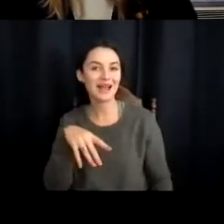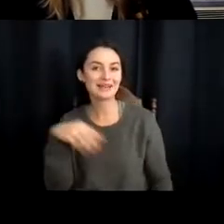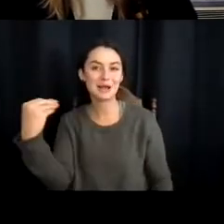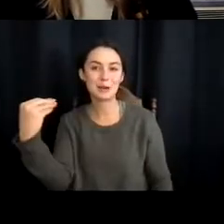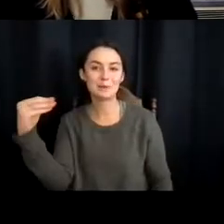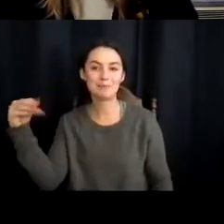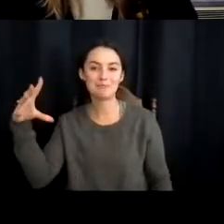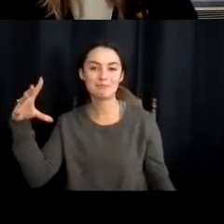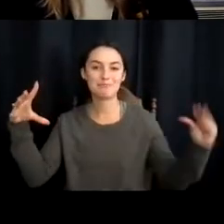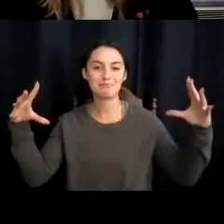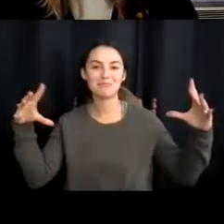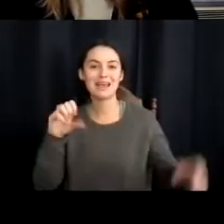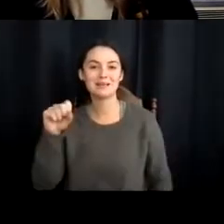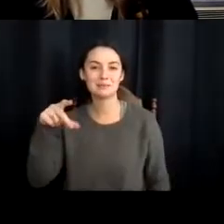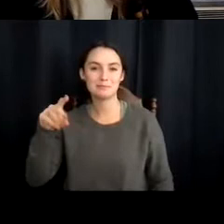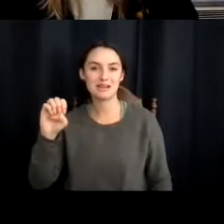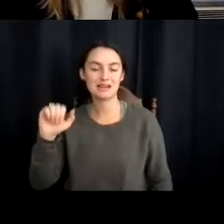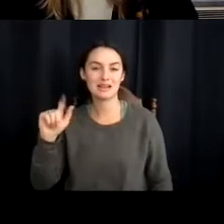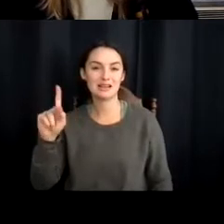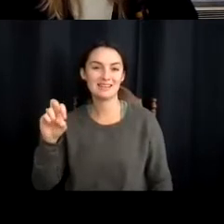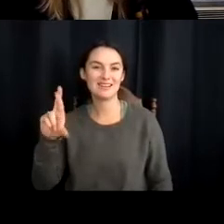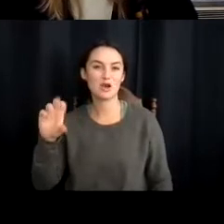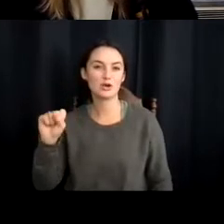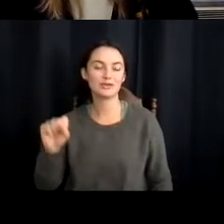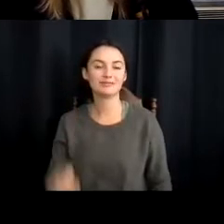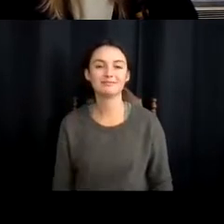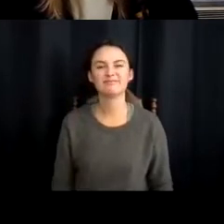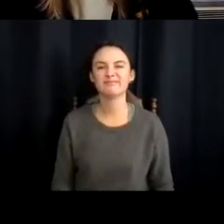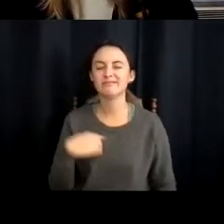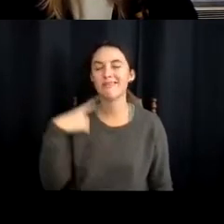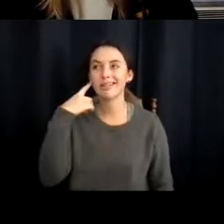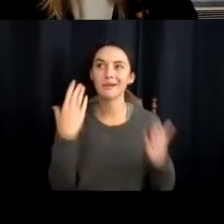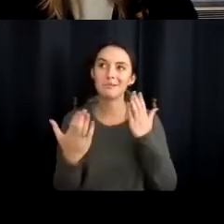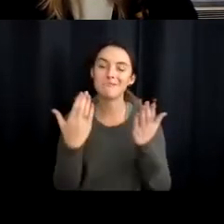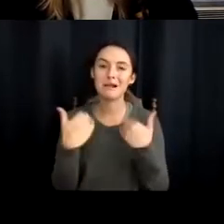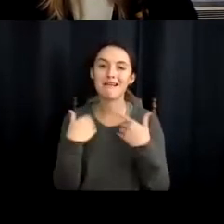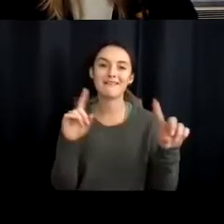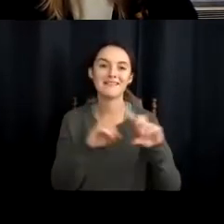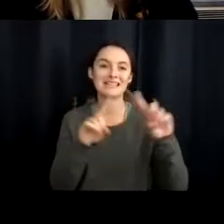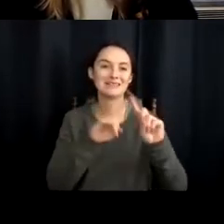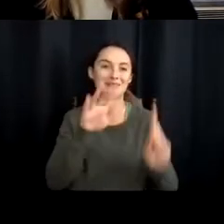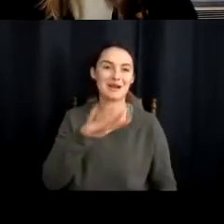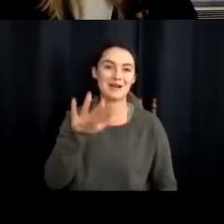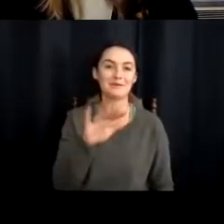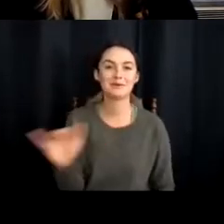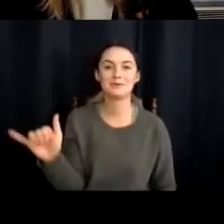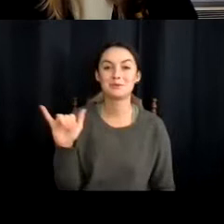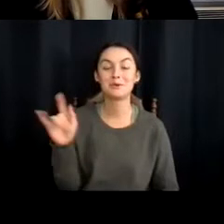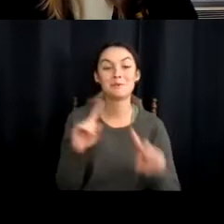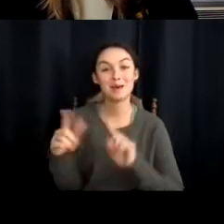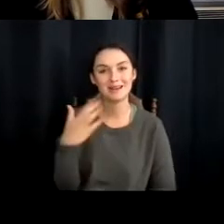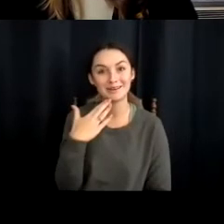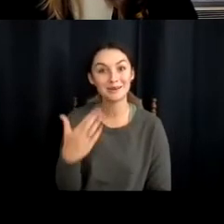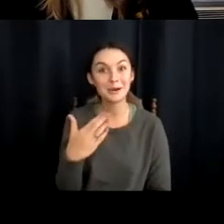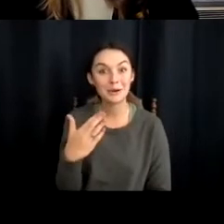these things here. And I think there may be some speakers in the house, but they're in a slightly different location. But those are all really great,